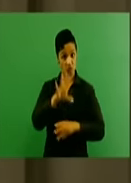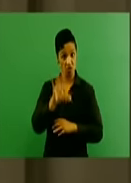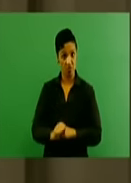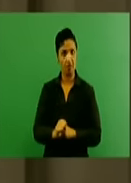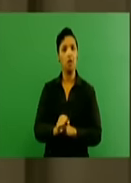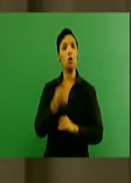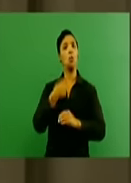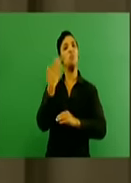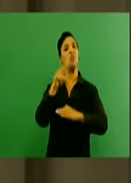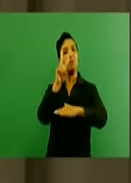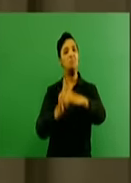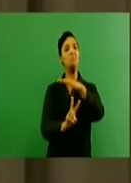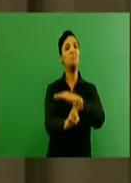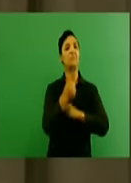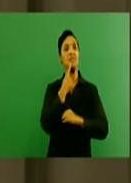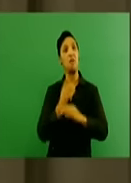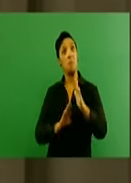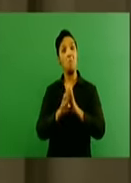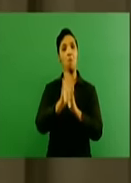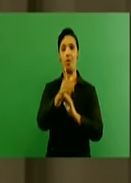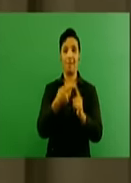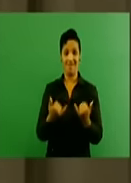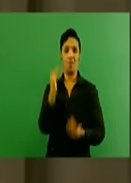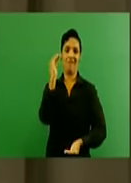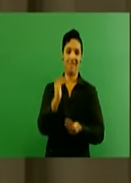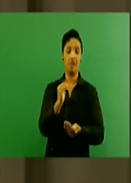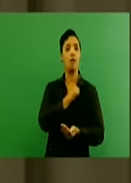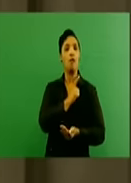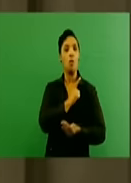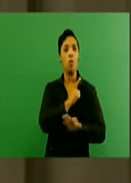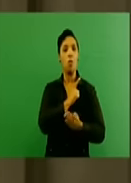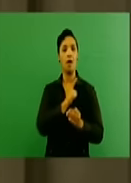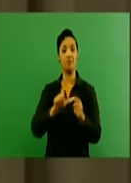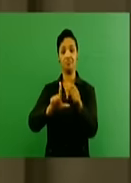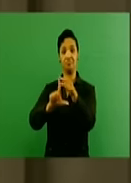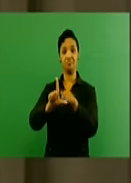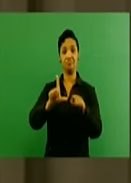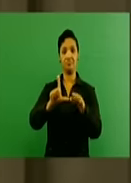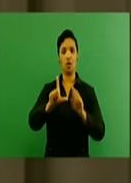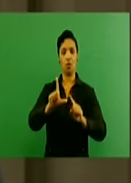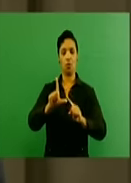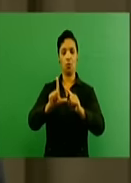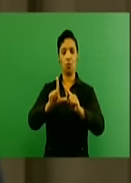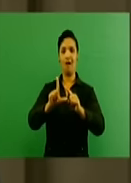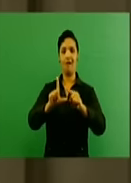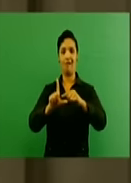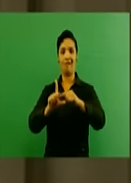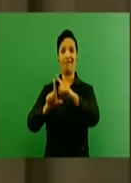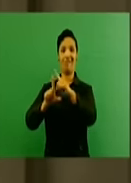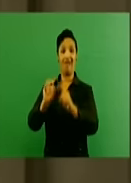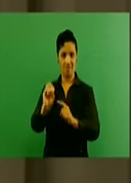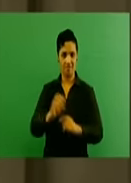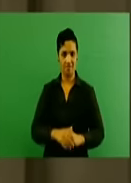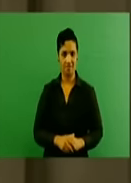previous forecast in the near term, mainly due to the lower starting point, but higher in the outer